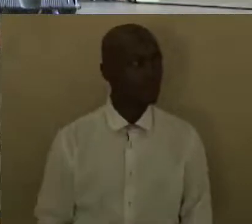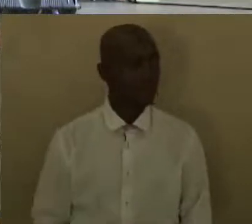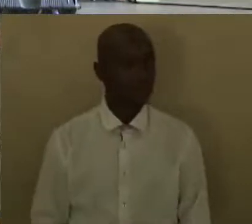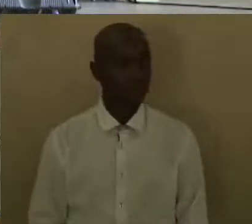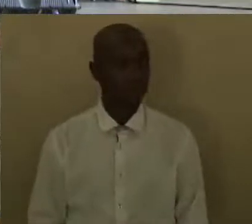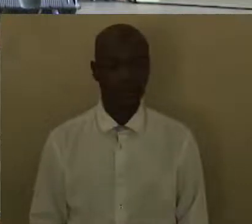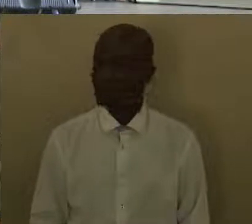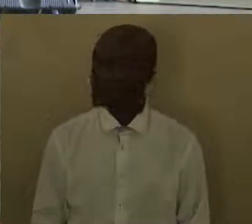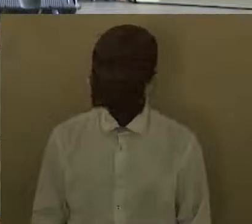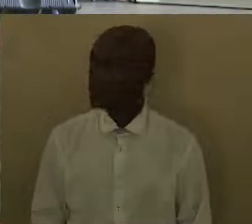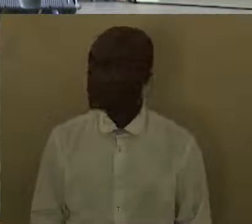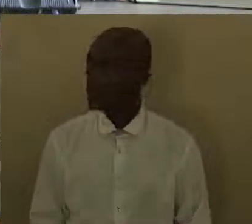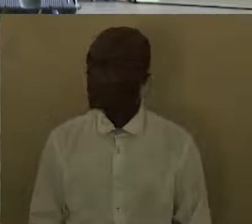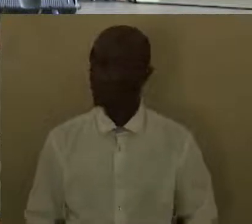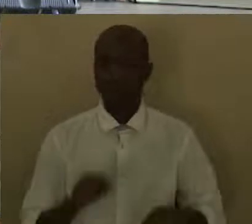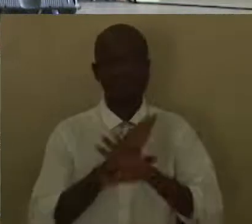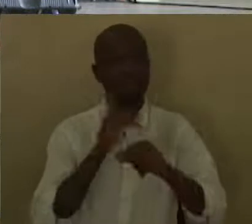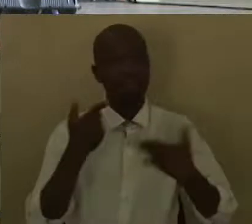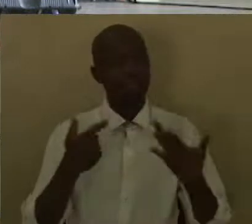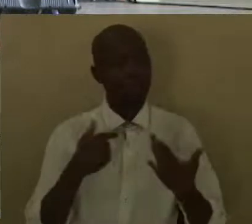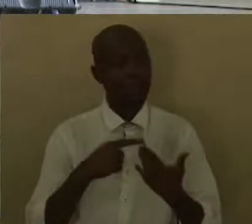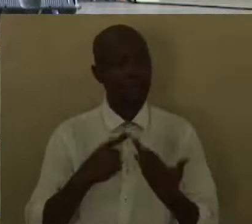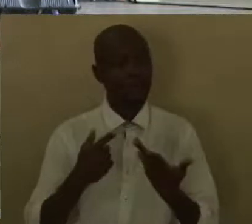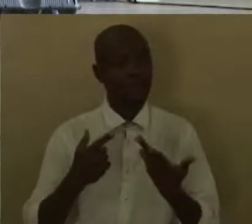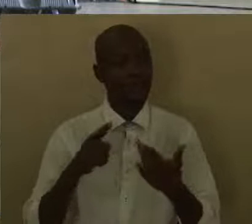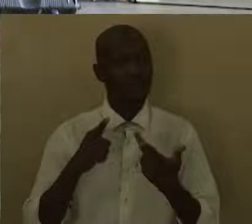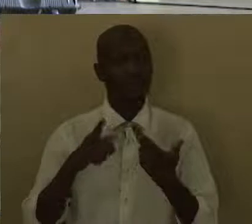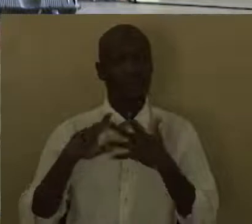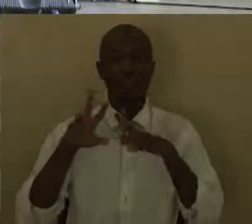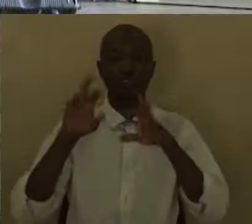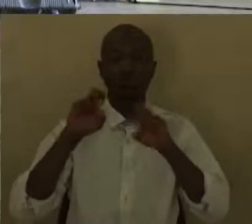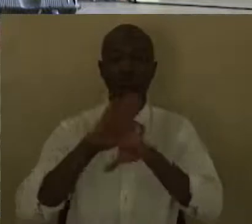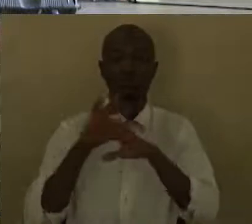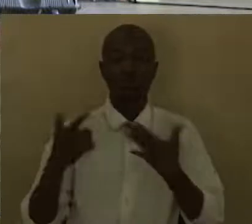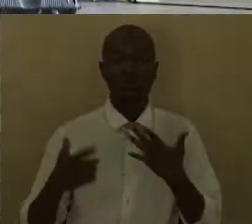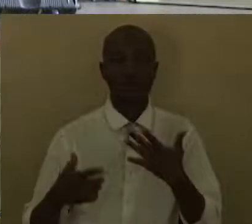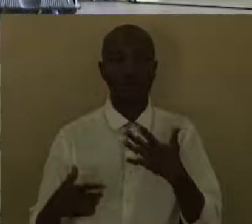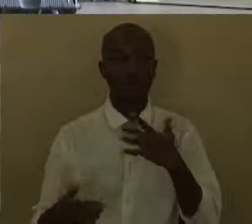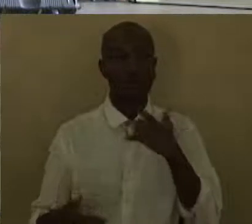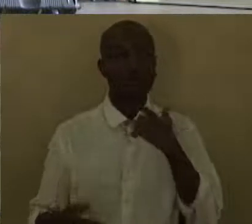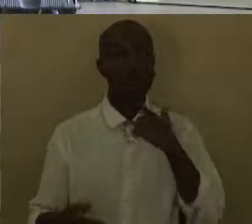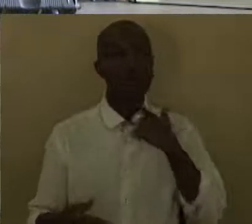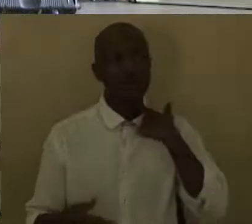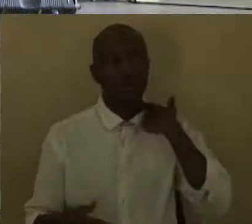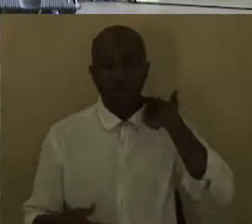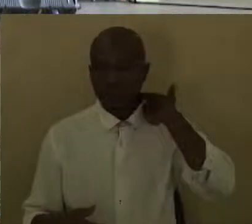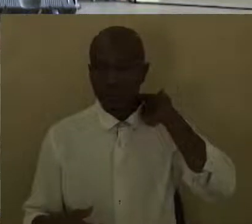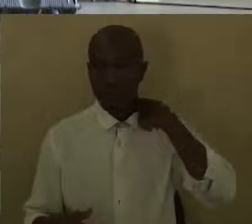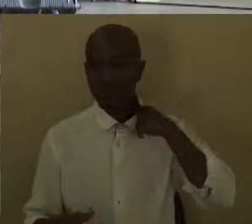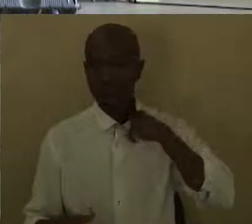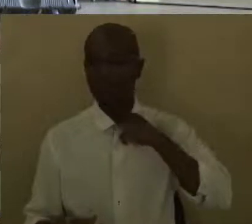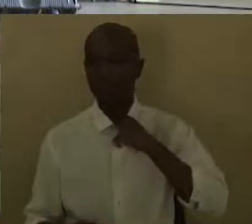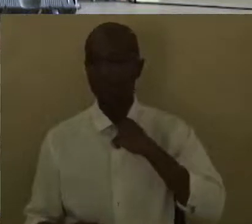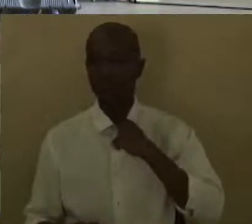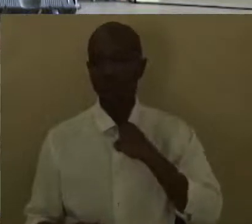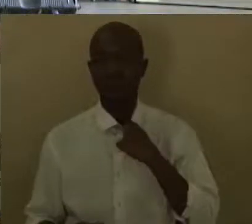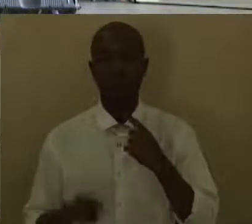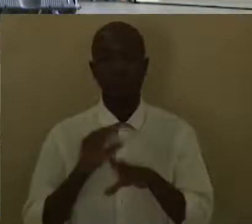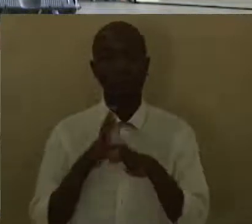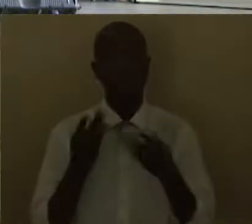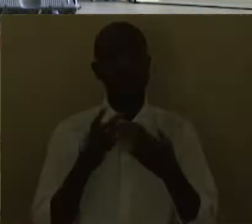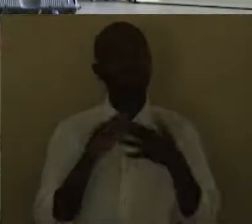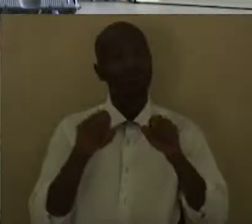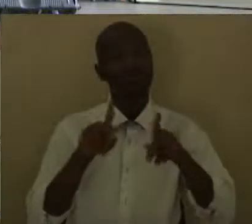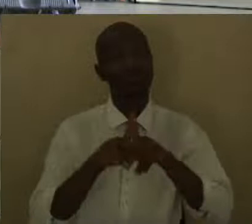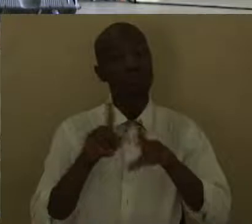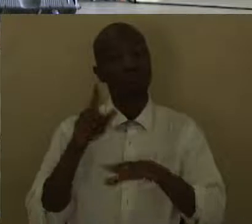got written submissions to bring them forward to the table, because I'm sure not all of you will have an opportunity to speak, but